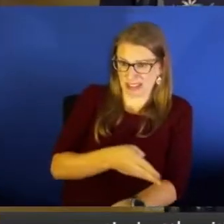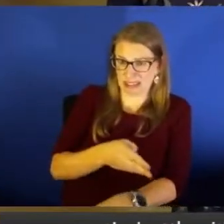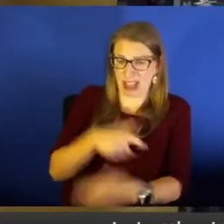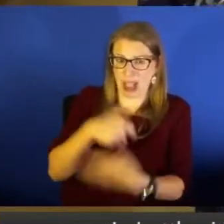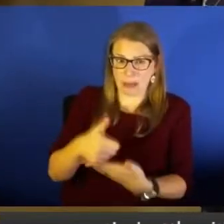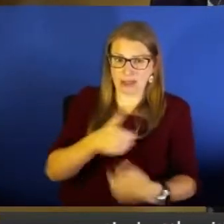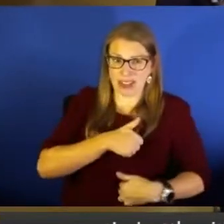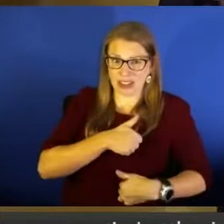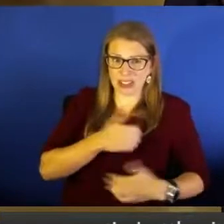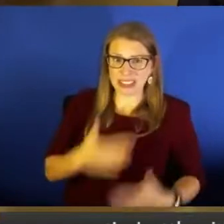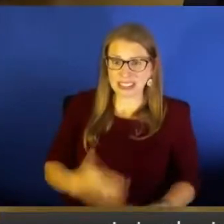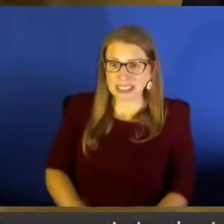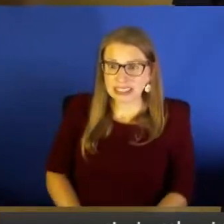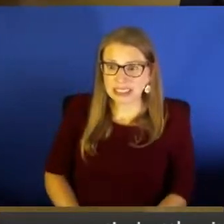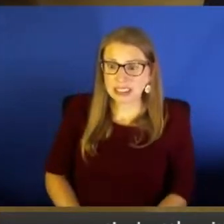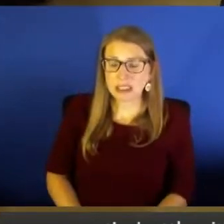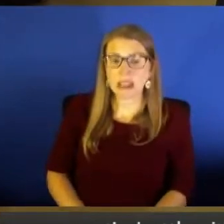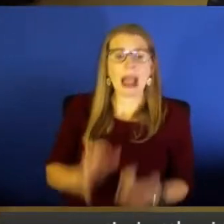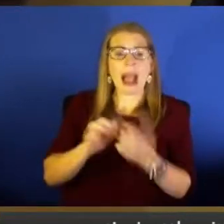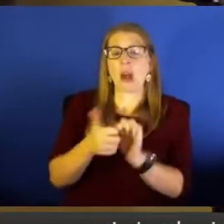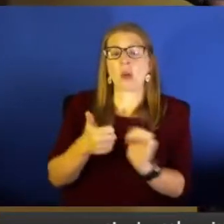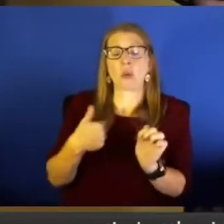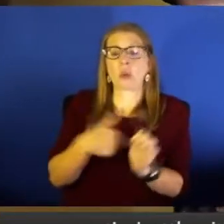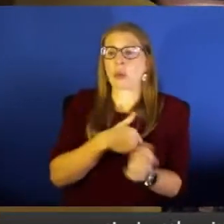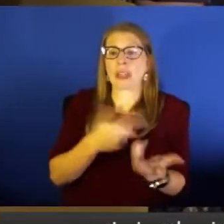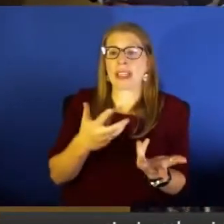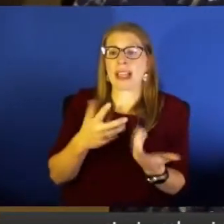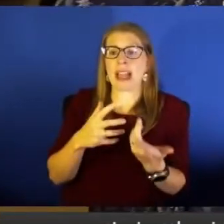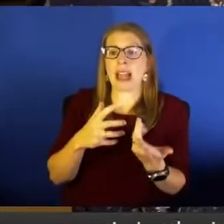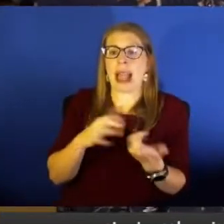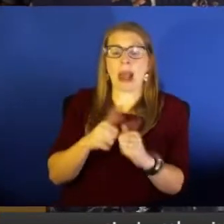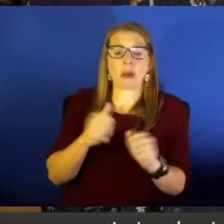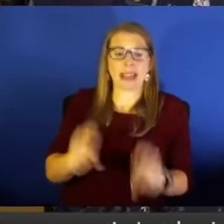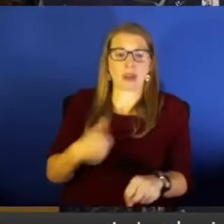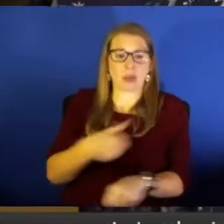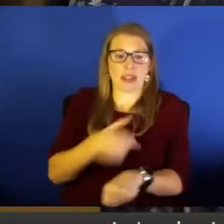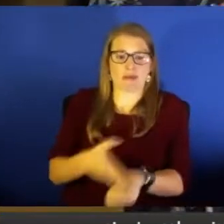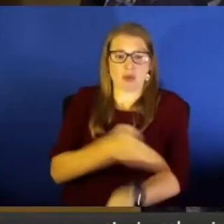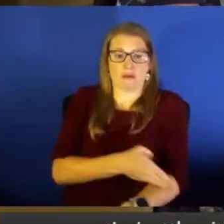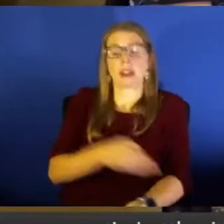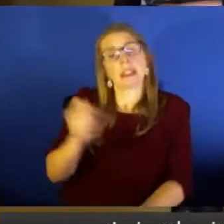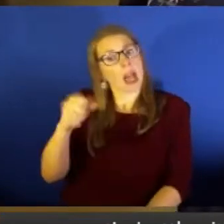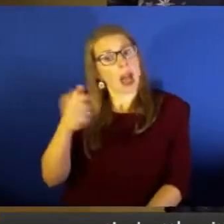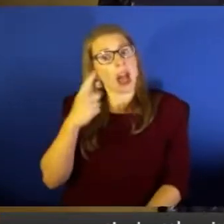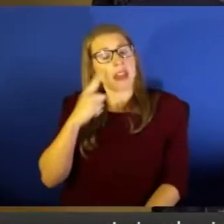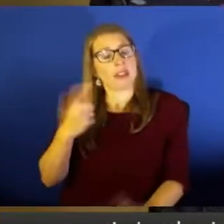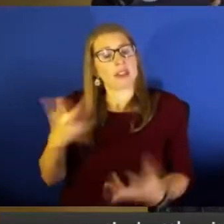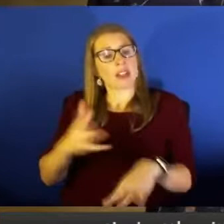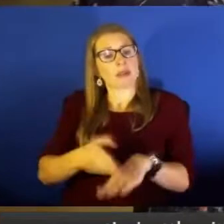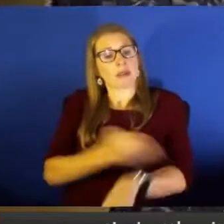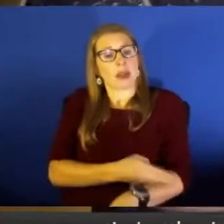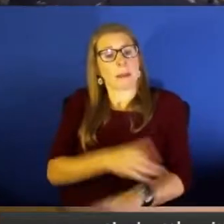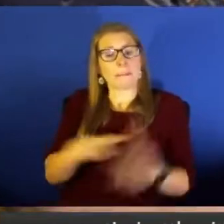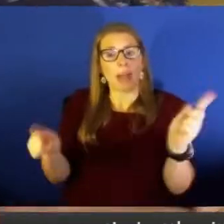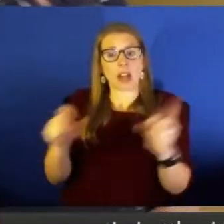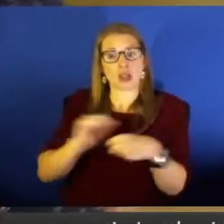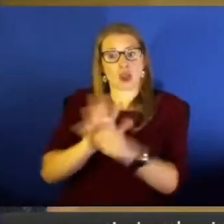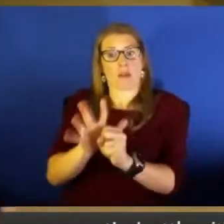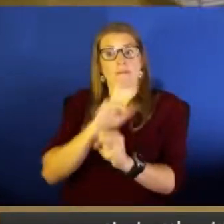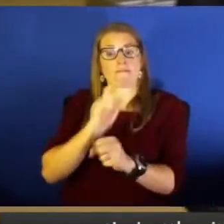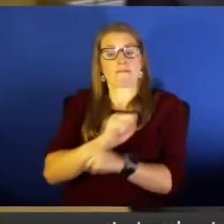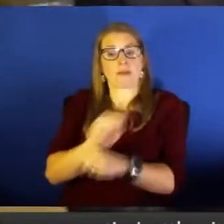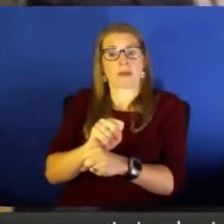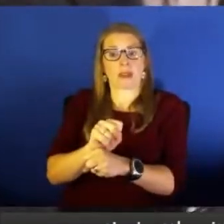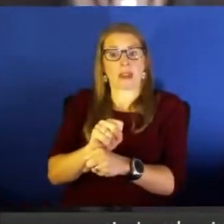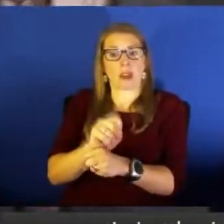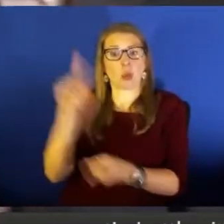we getting there? How are we? And what else can we do better? Yeah, we certainly are. And I think, one of the silver linings of COVID is actually reducing that stigma